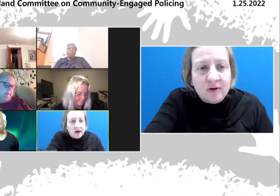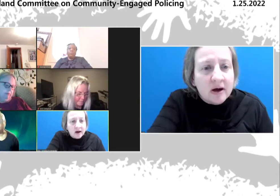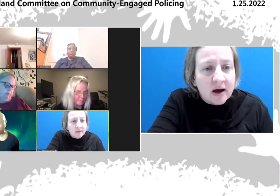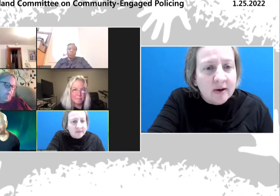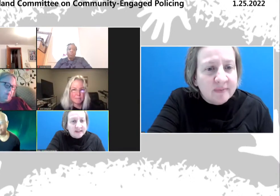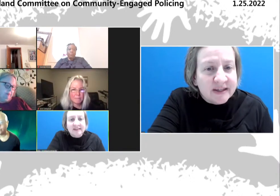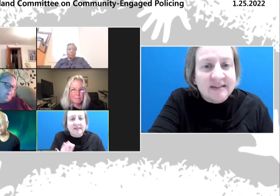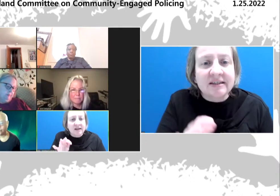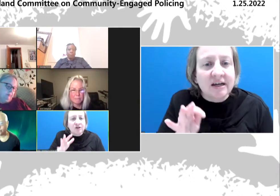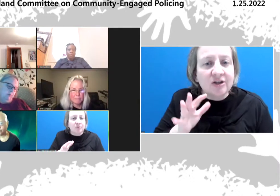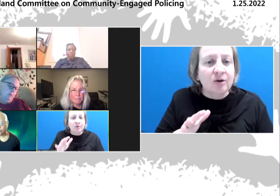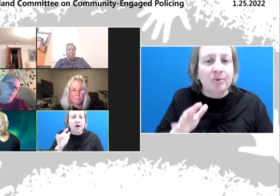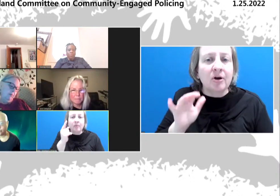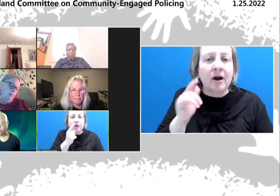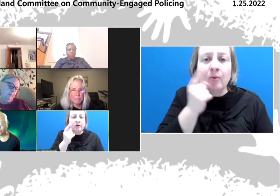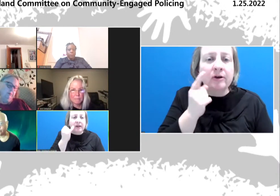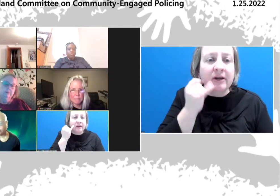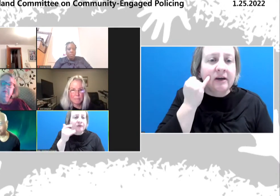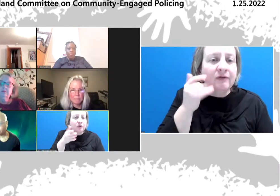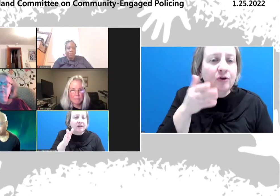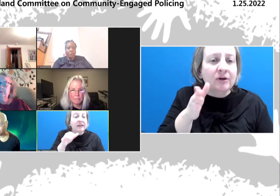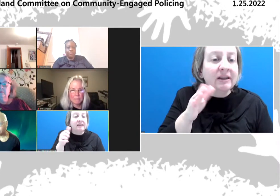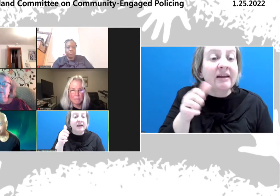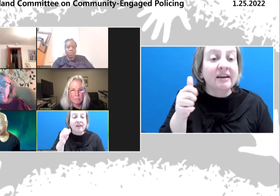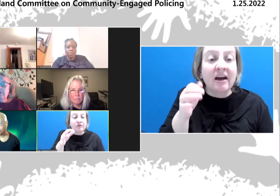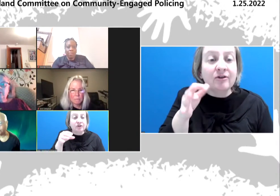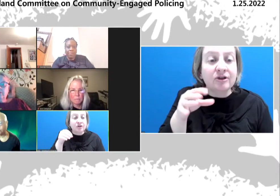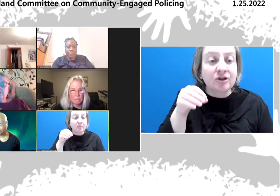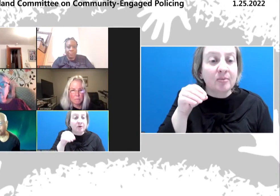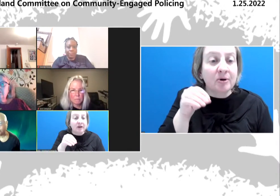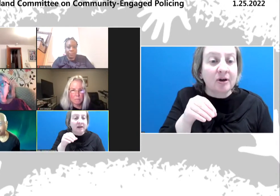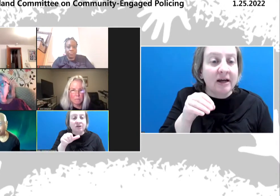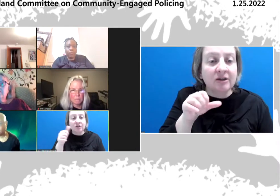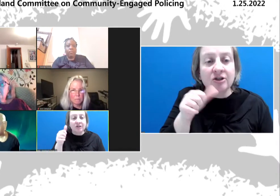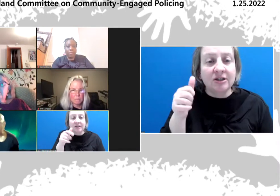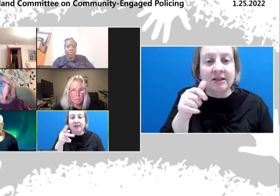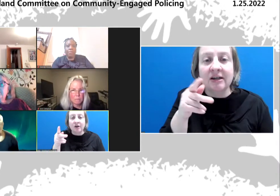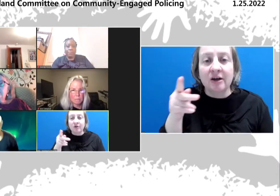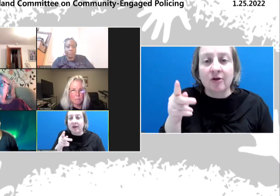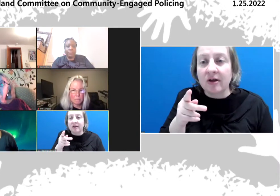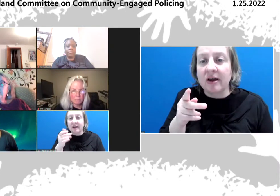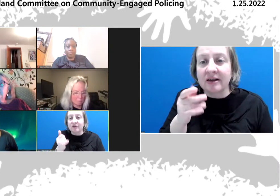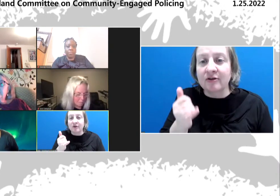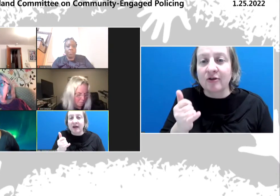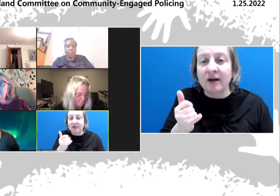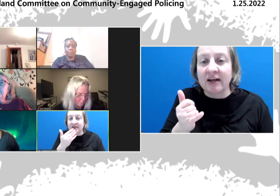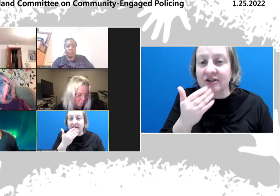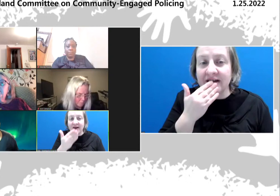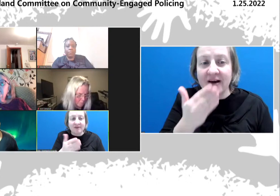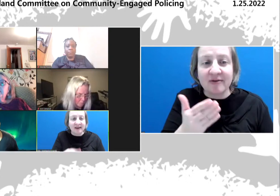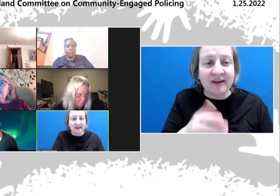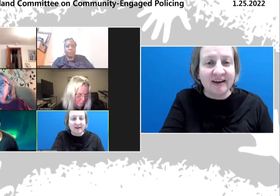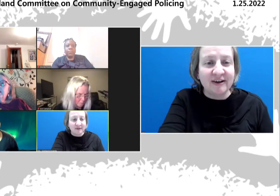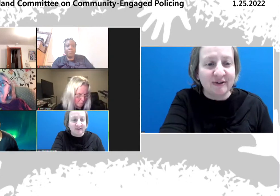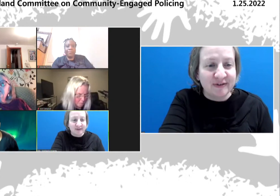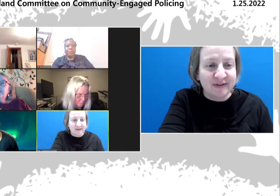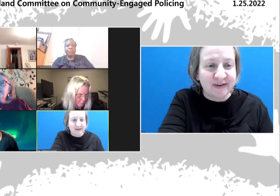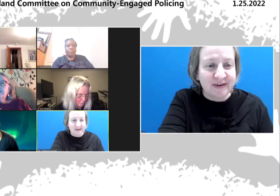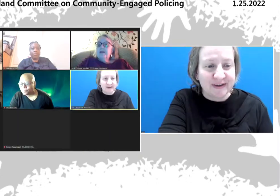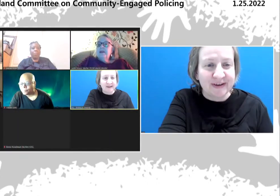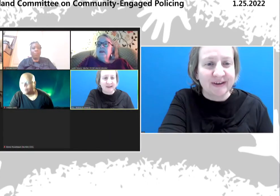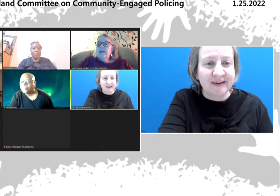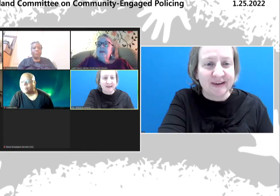Hello, this is the interpreter. I'm wondering if you can let the other interpreter in. She's in another location now. Thank you.